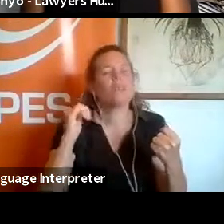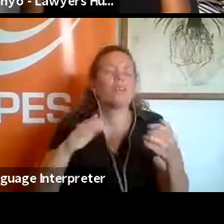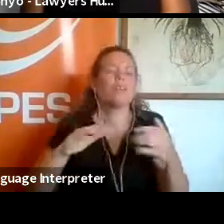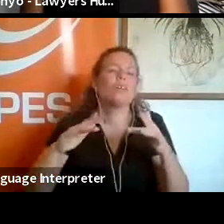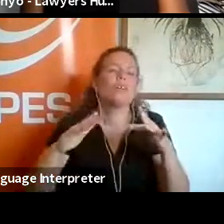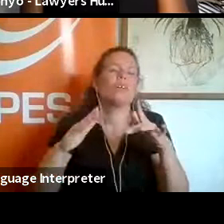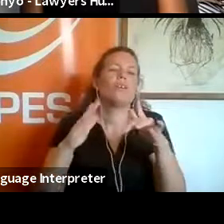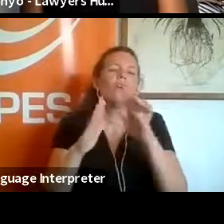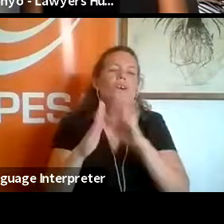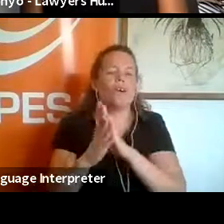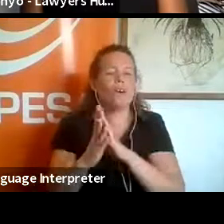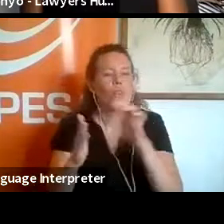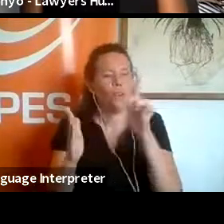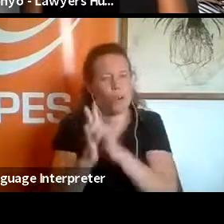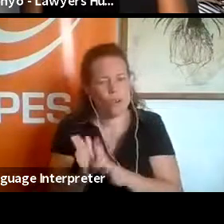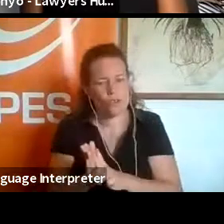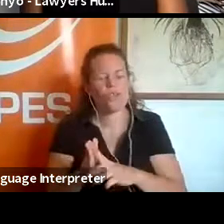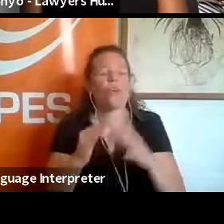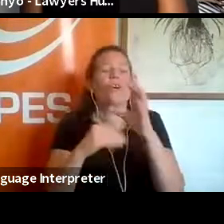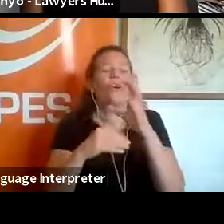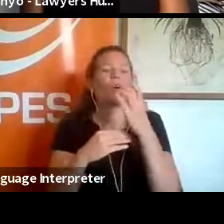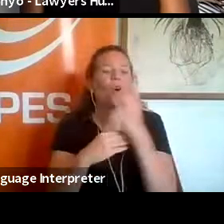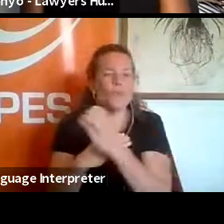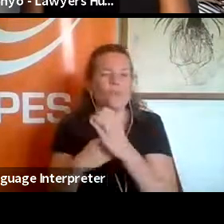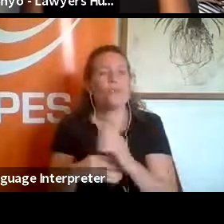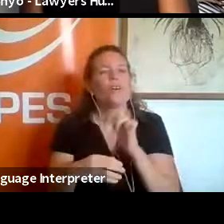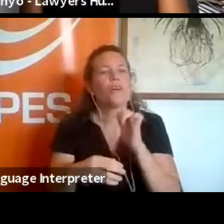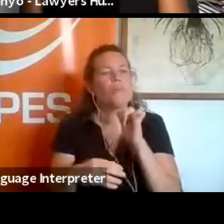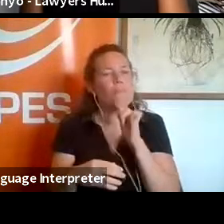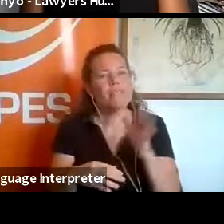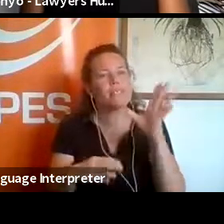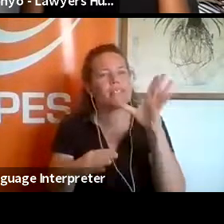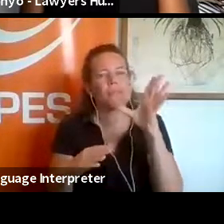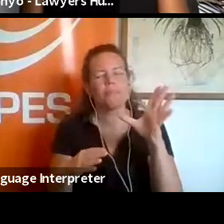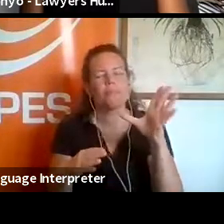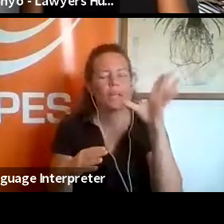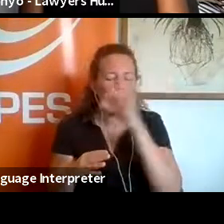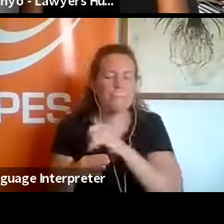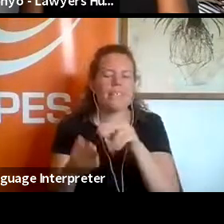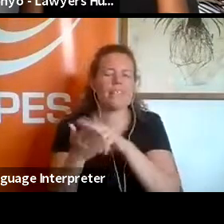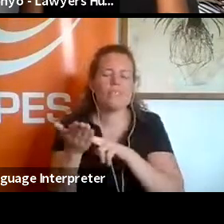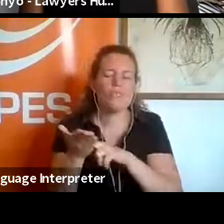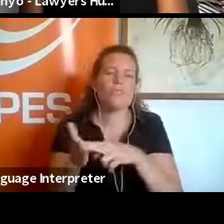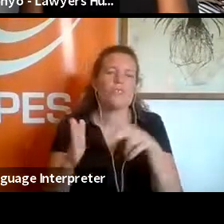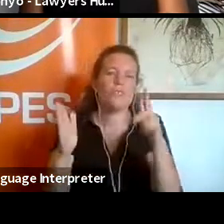misuse acts, all of those laws need to go, especially some, the part that relate to